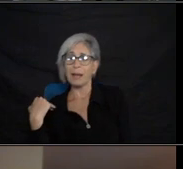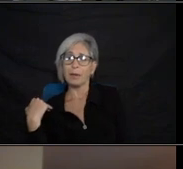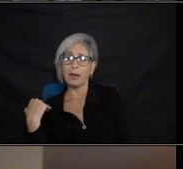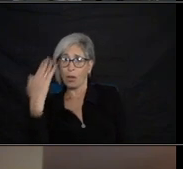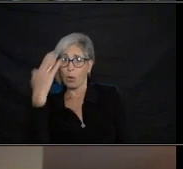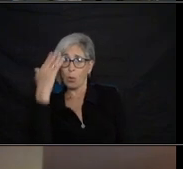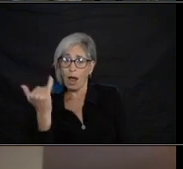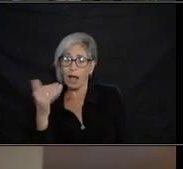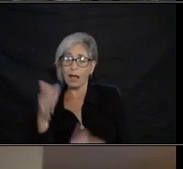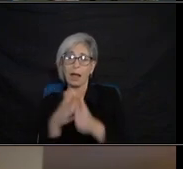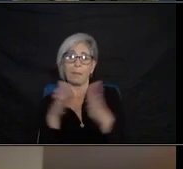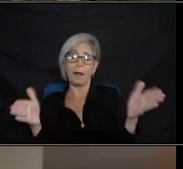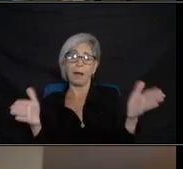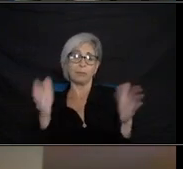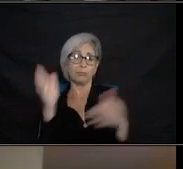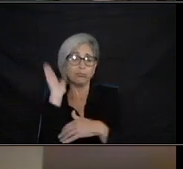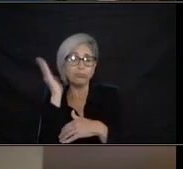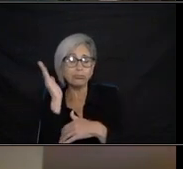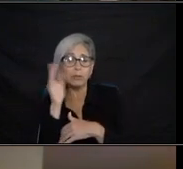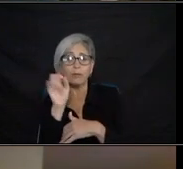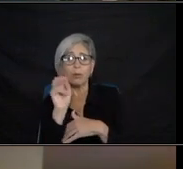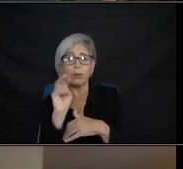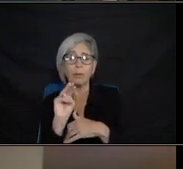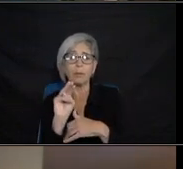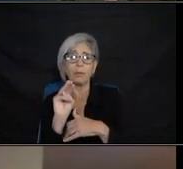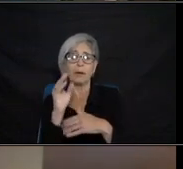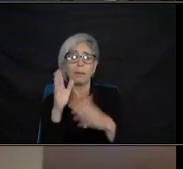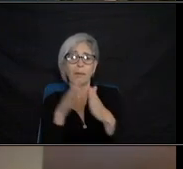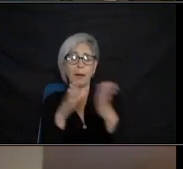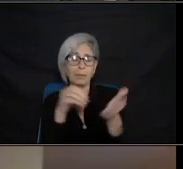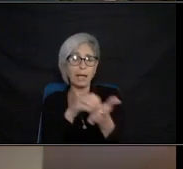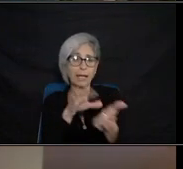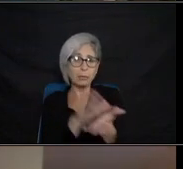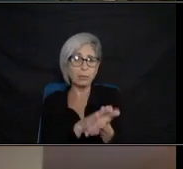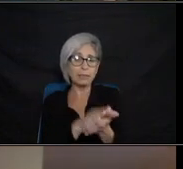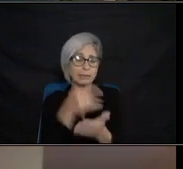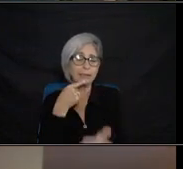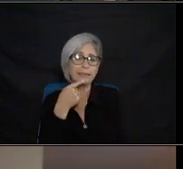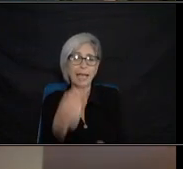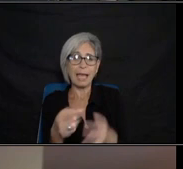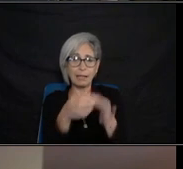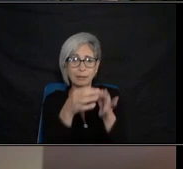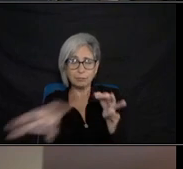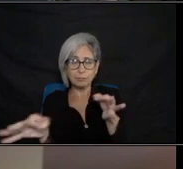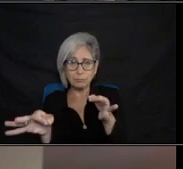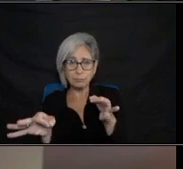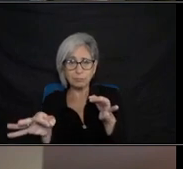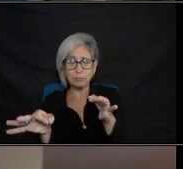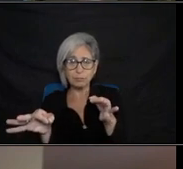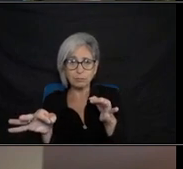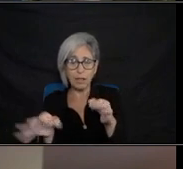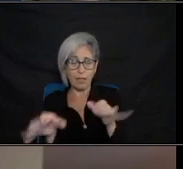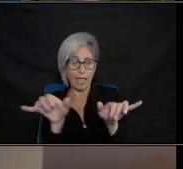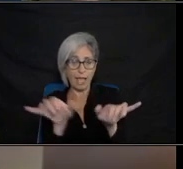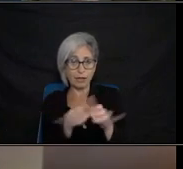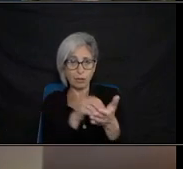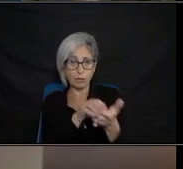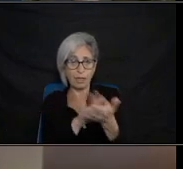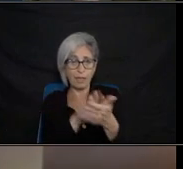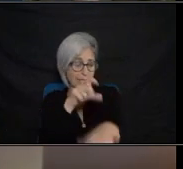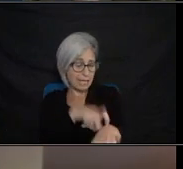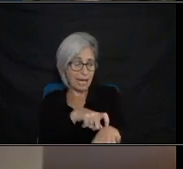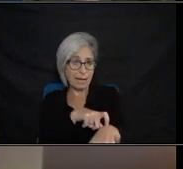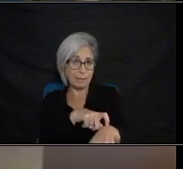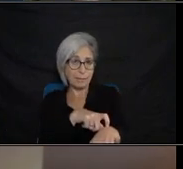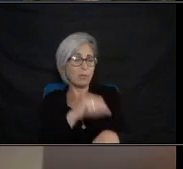in public forum and on public document, this has been stated by the engineer of record at the time that